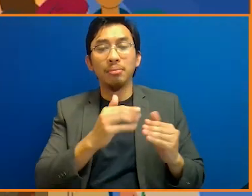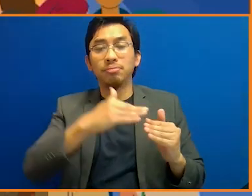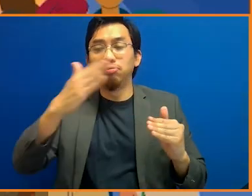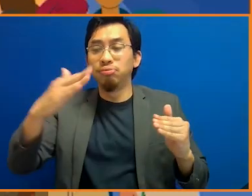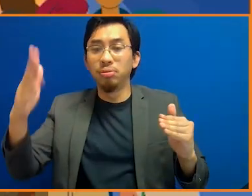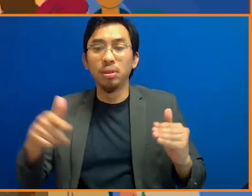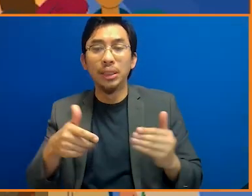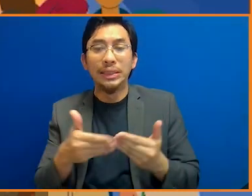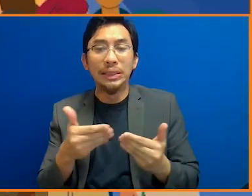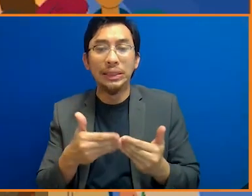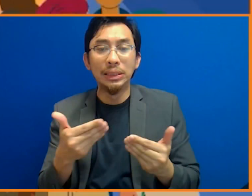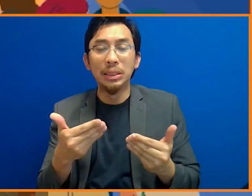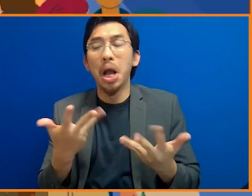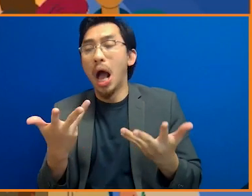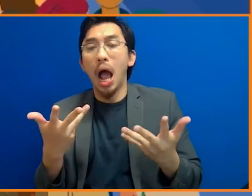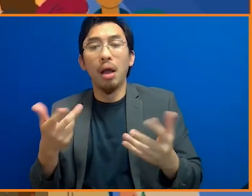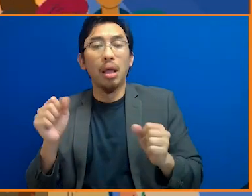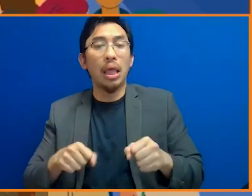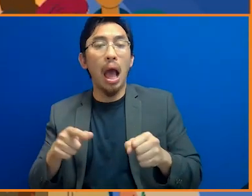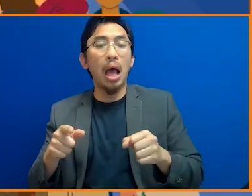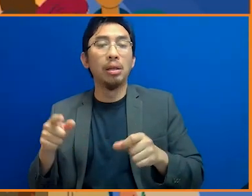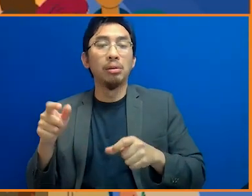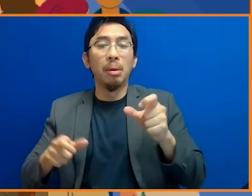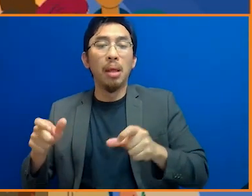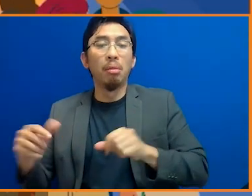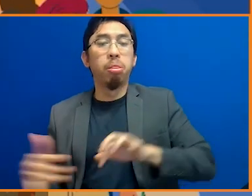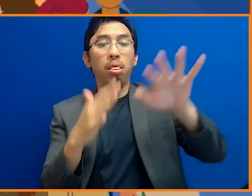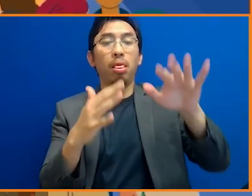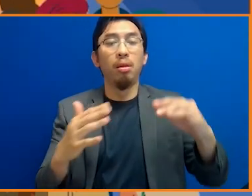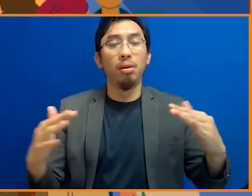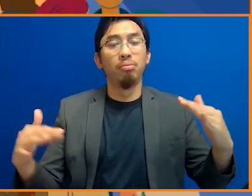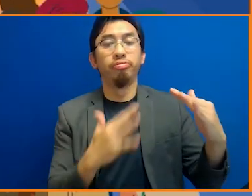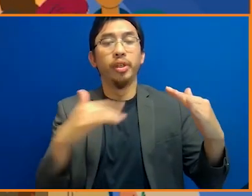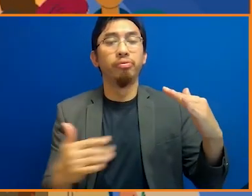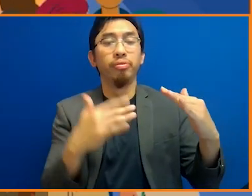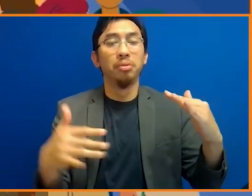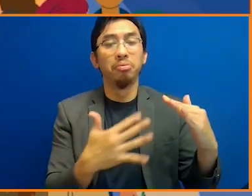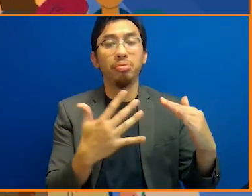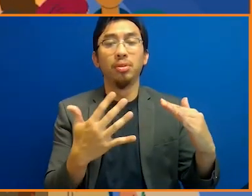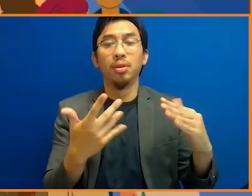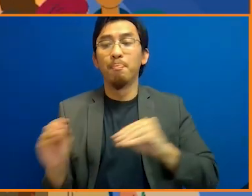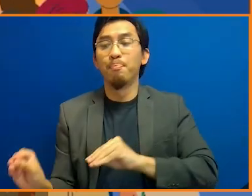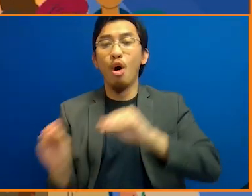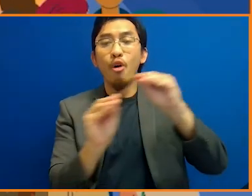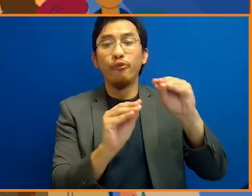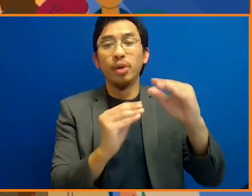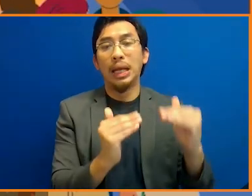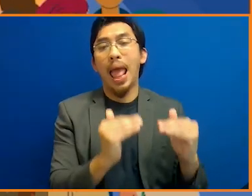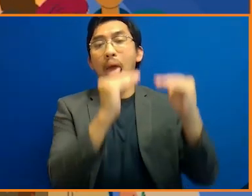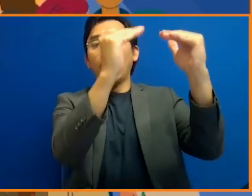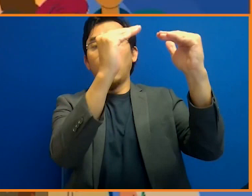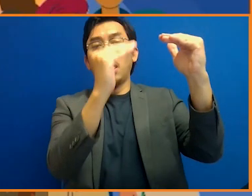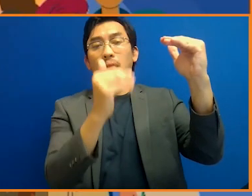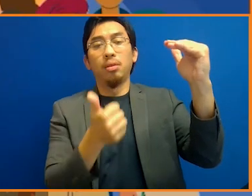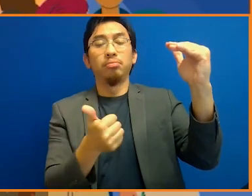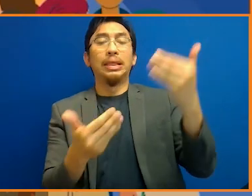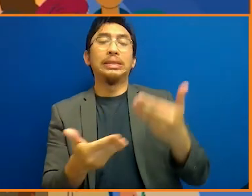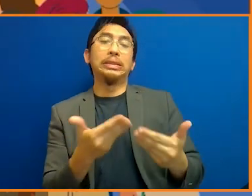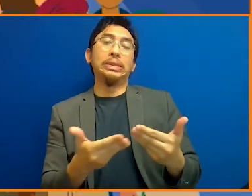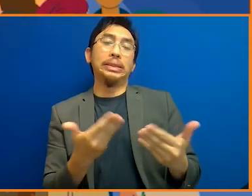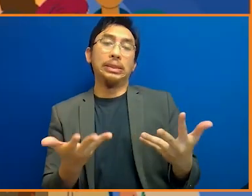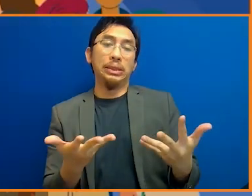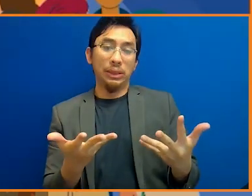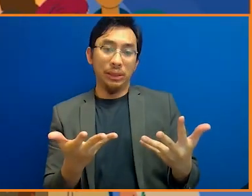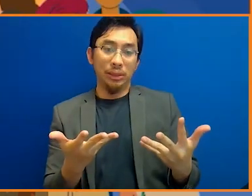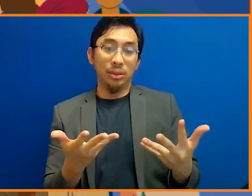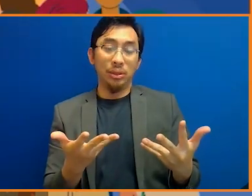clean this area, or maybe do cut some trees, and they ask people to